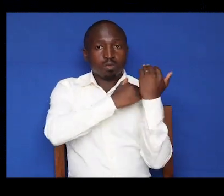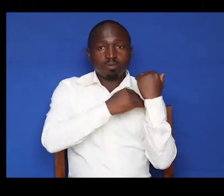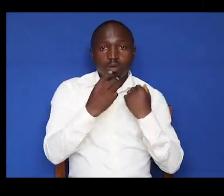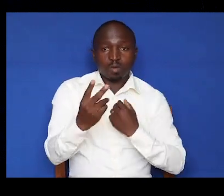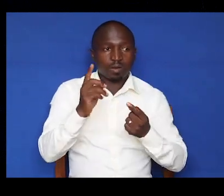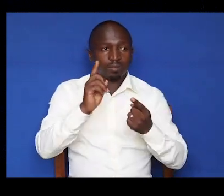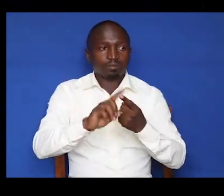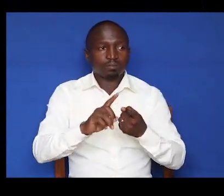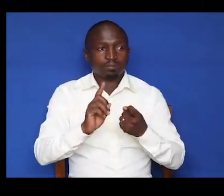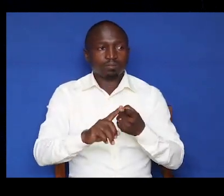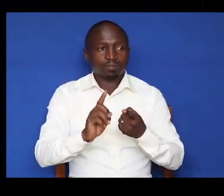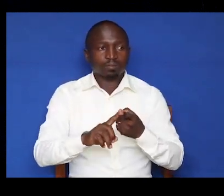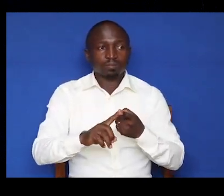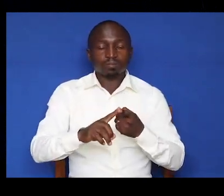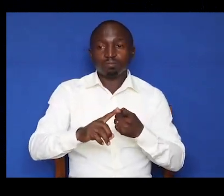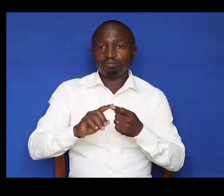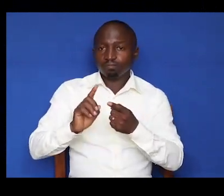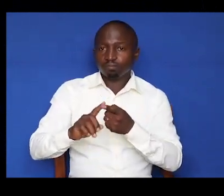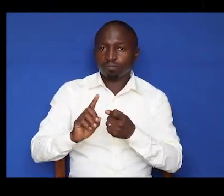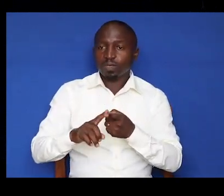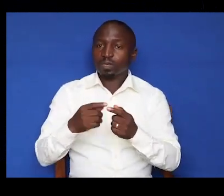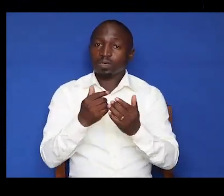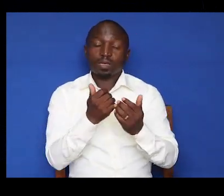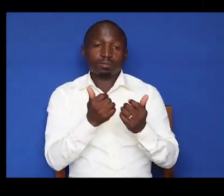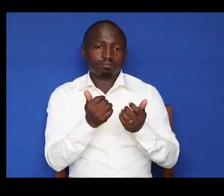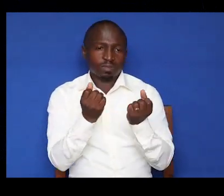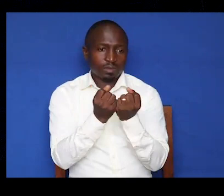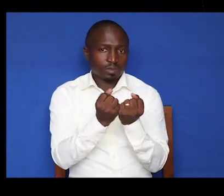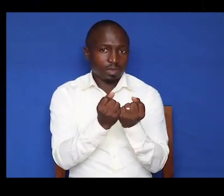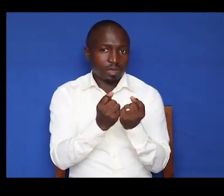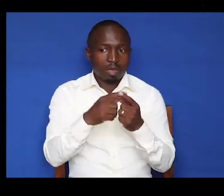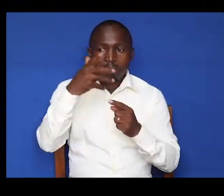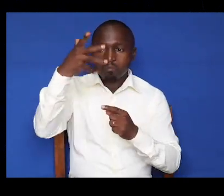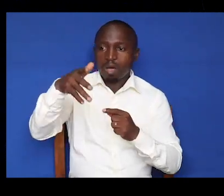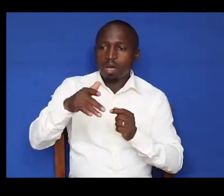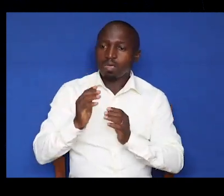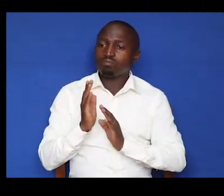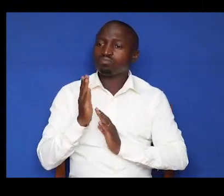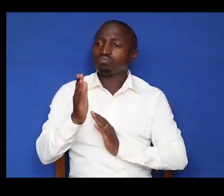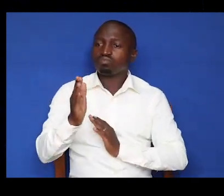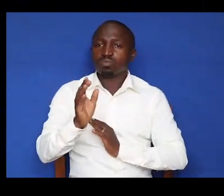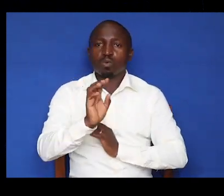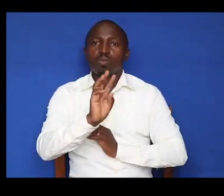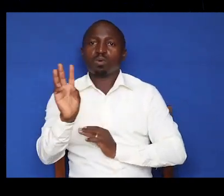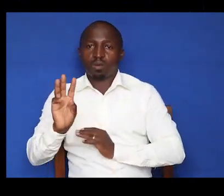masses movement. Two, they determine the direction of such water masses